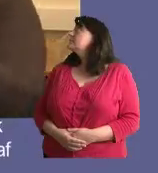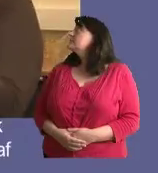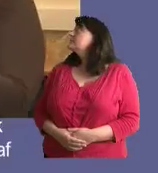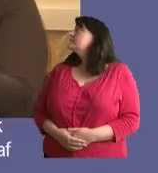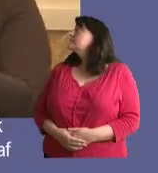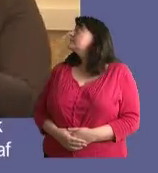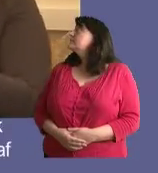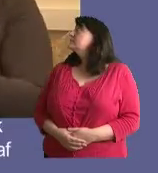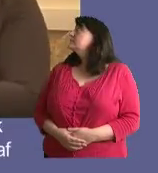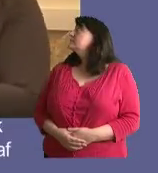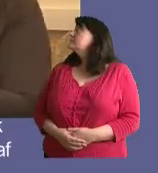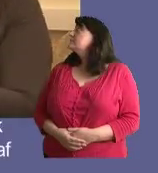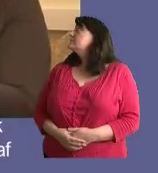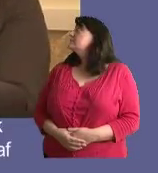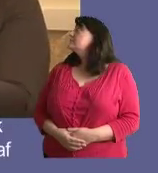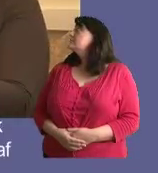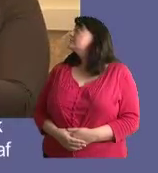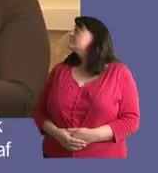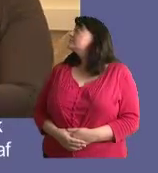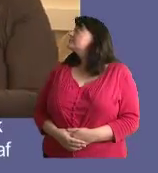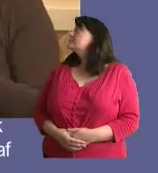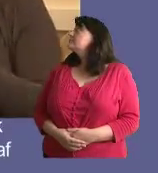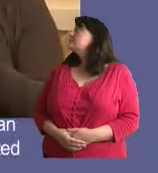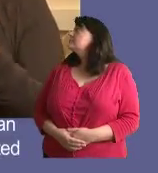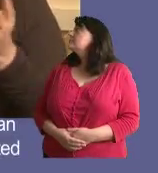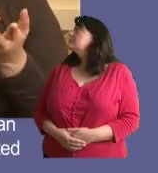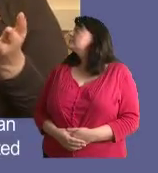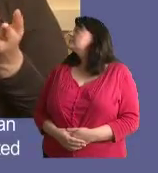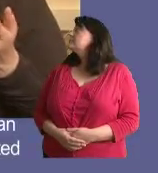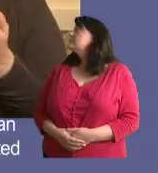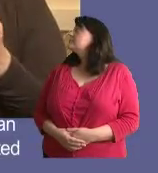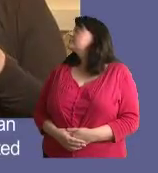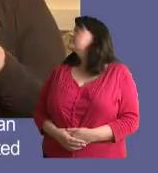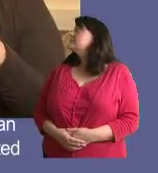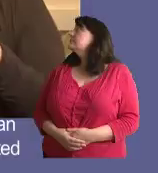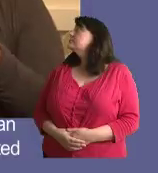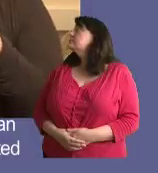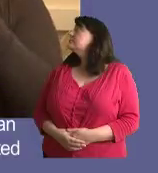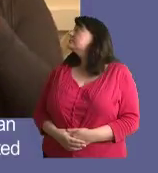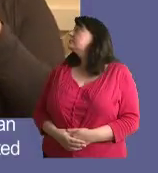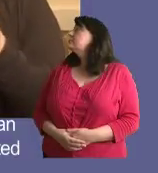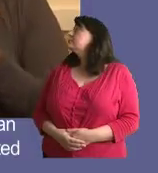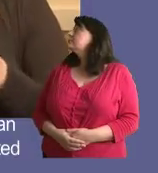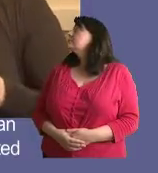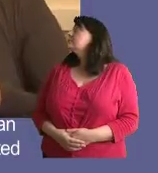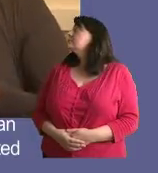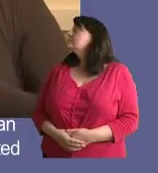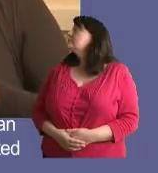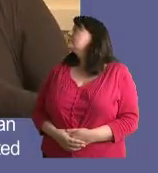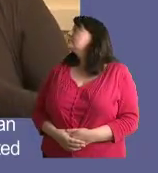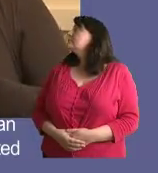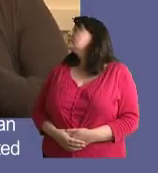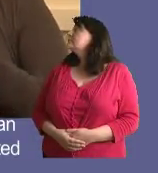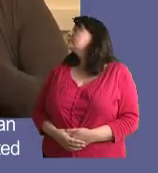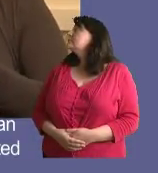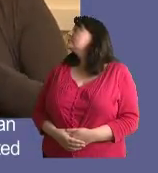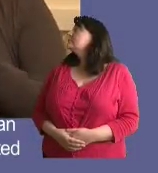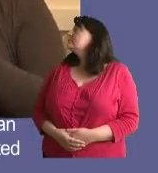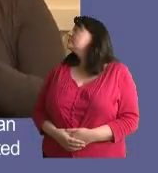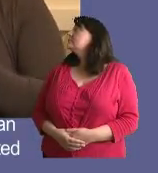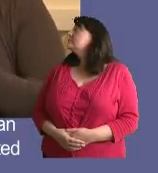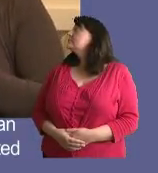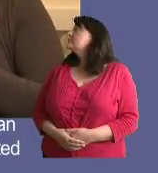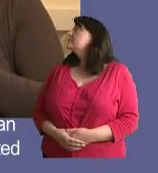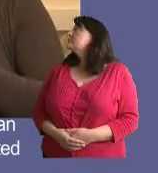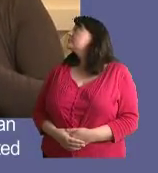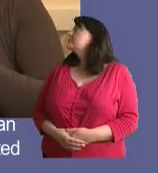And I think that that's another important part of me being deaf, because if there was a hearing person with an interpreter there, it would just sort of be a